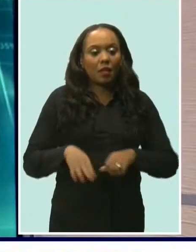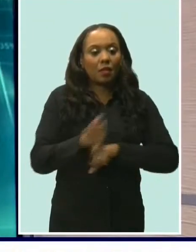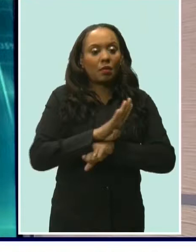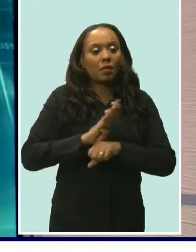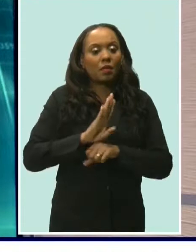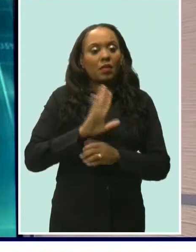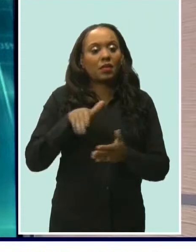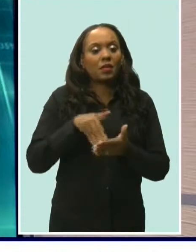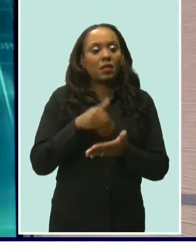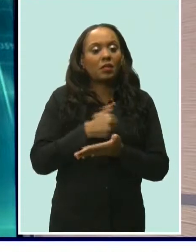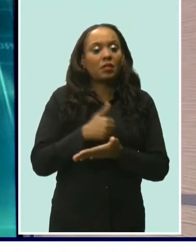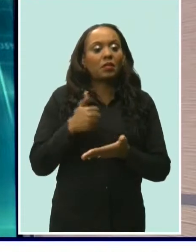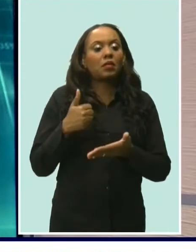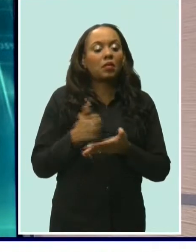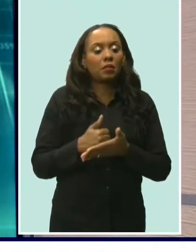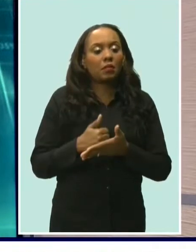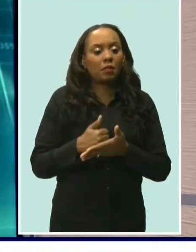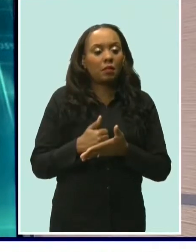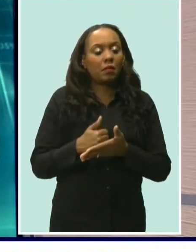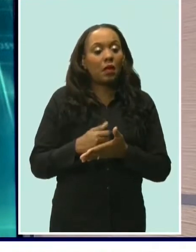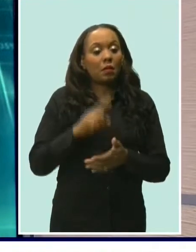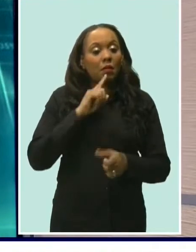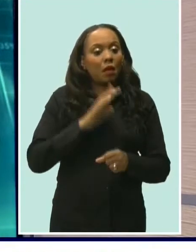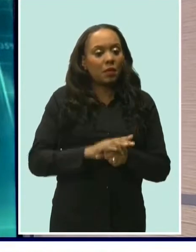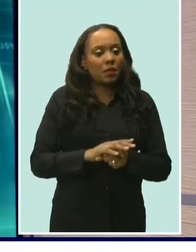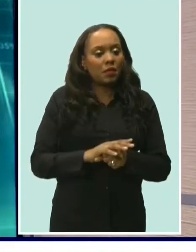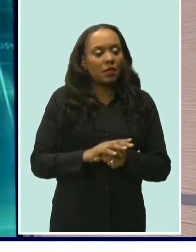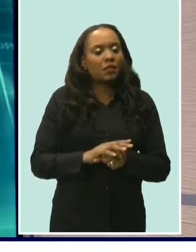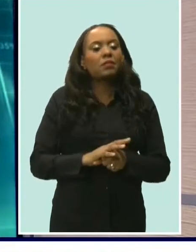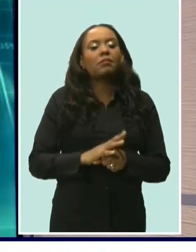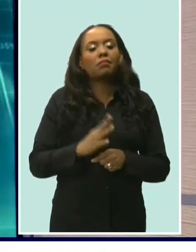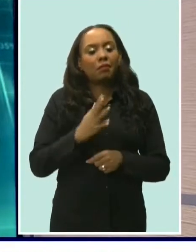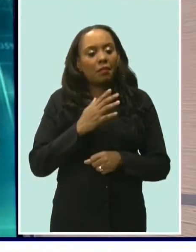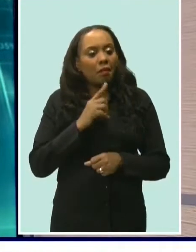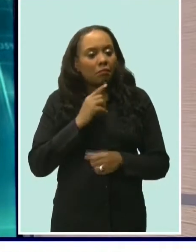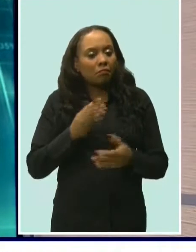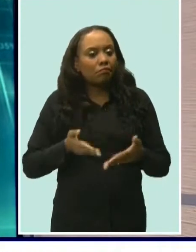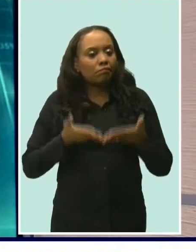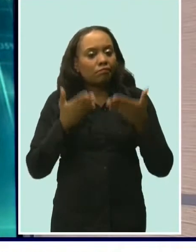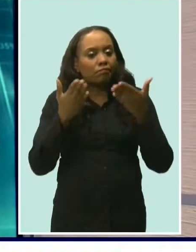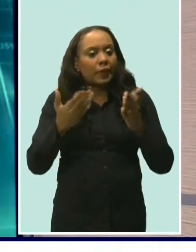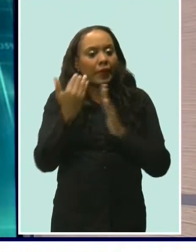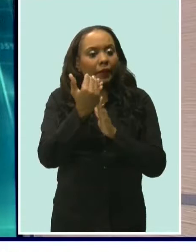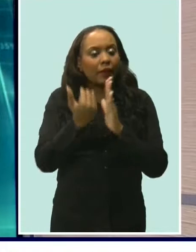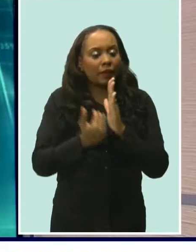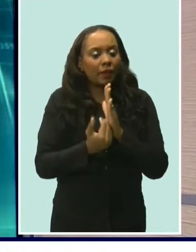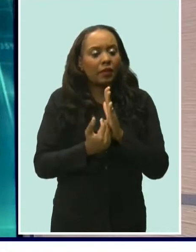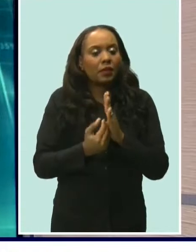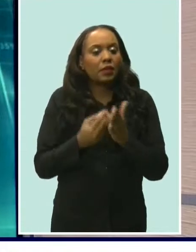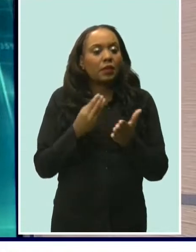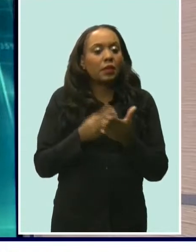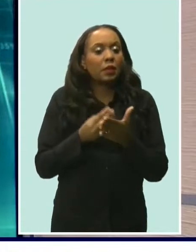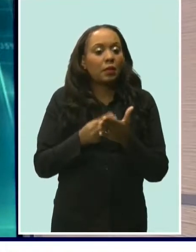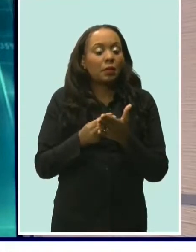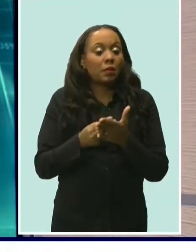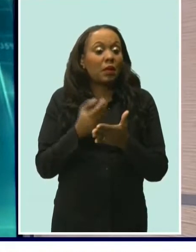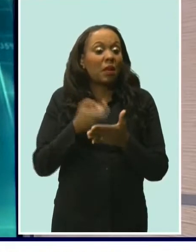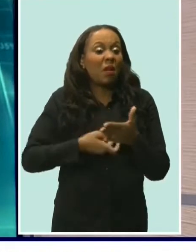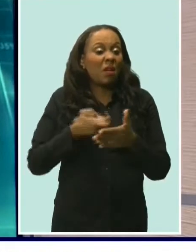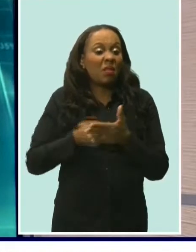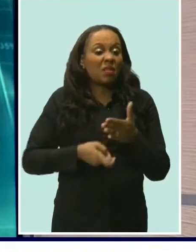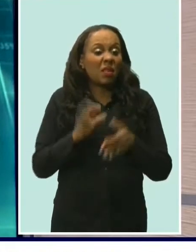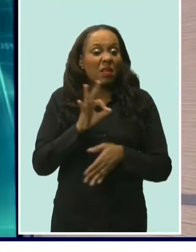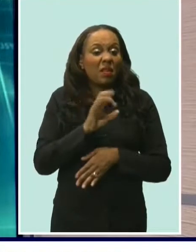The Central Bank of Barbados has stuck to its promise and has published a list of select fees for all 5 of the island's commercial banks on its website